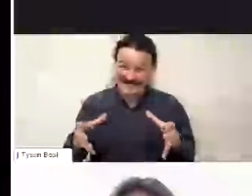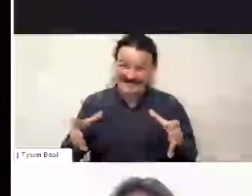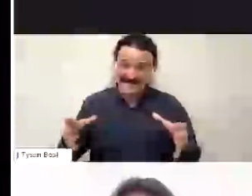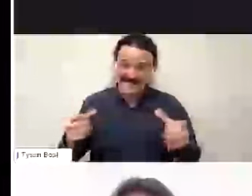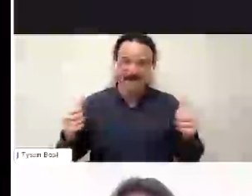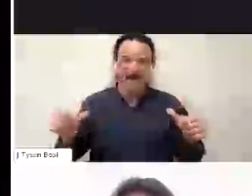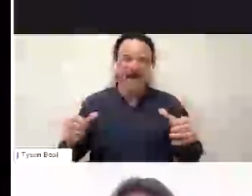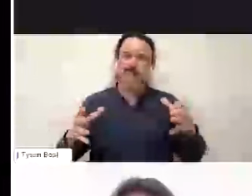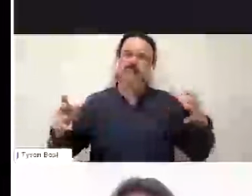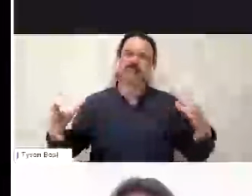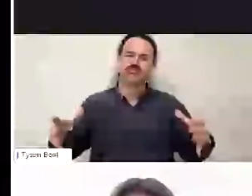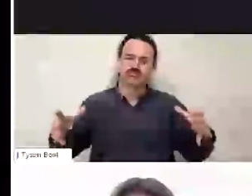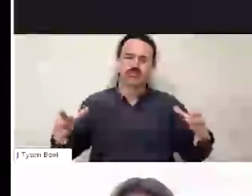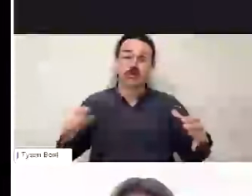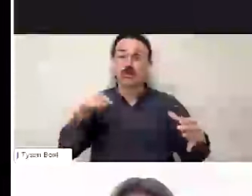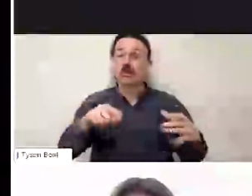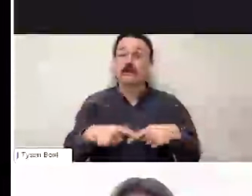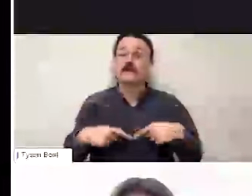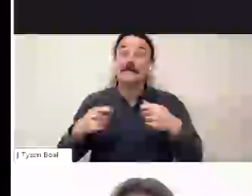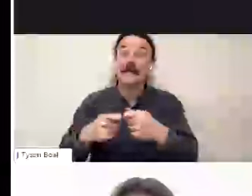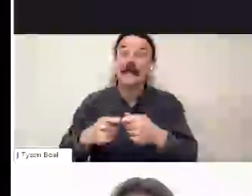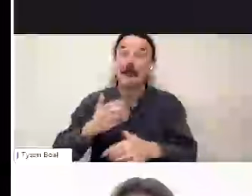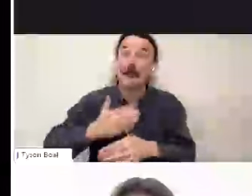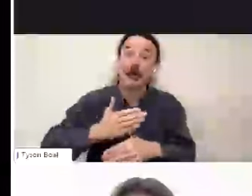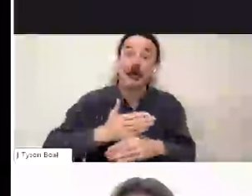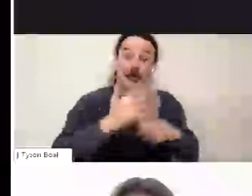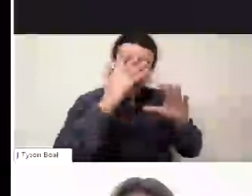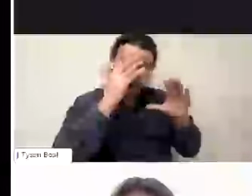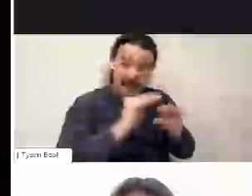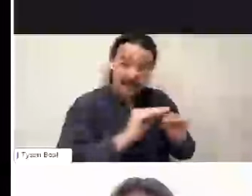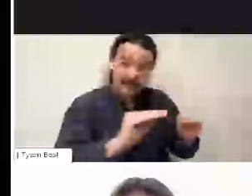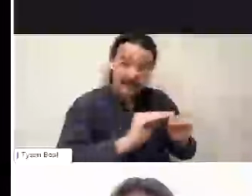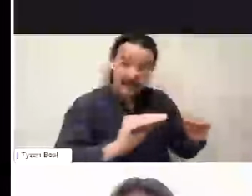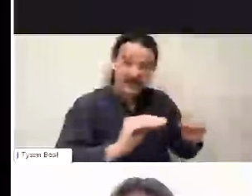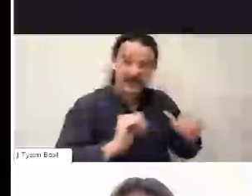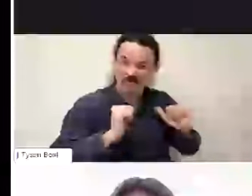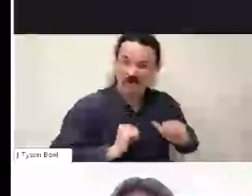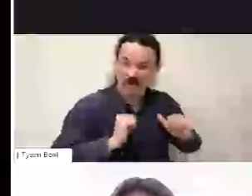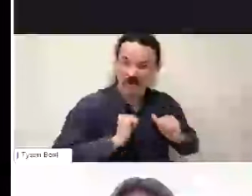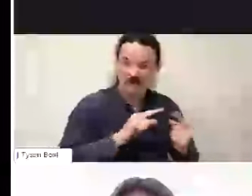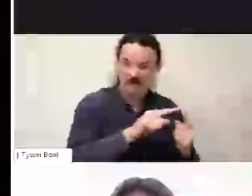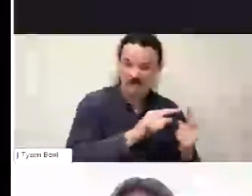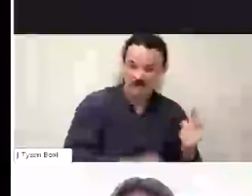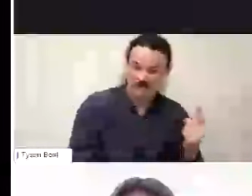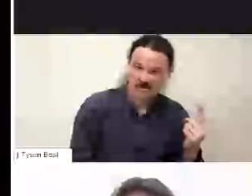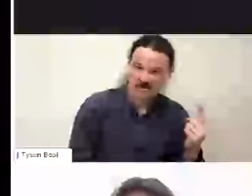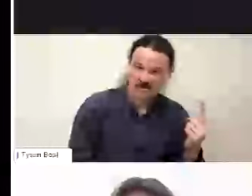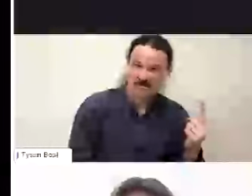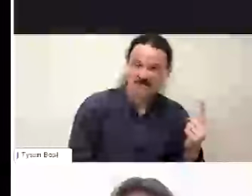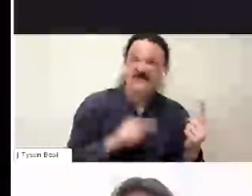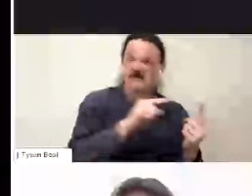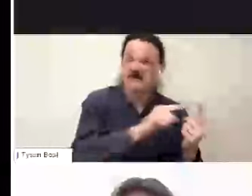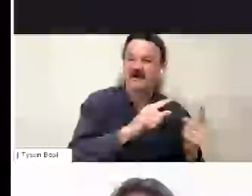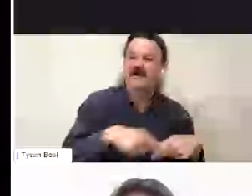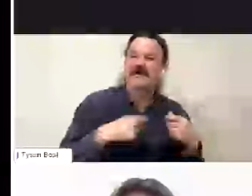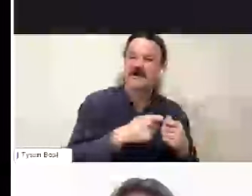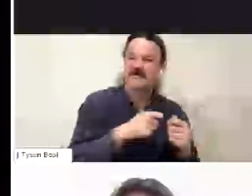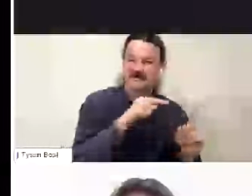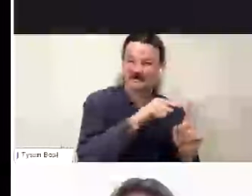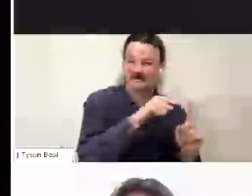that works in what we call education and training, where that team visits communities